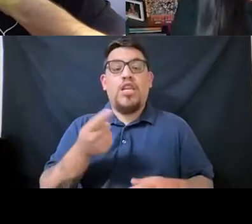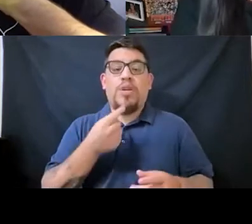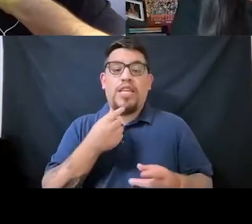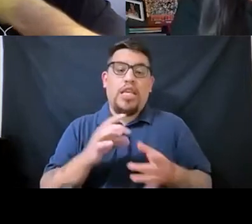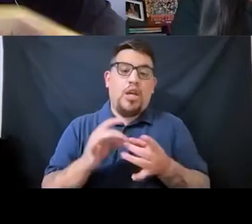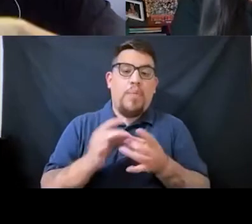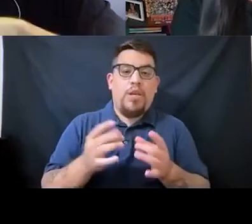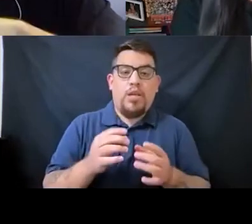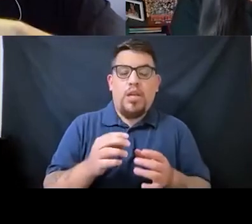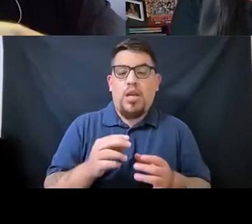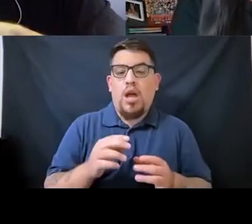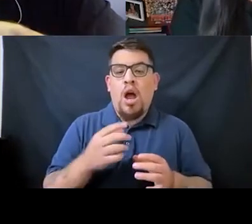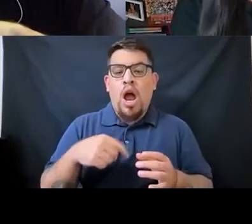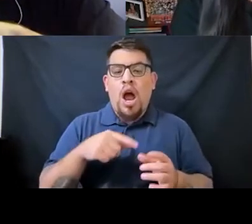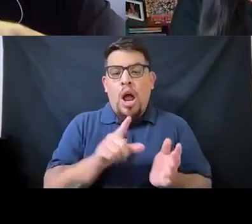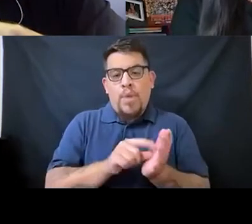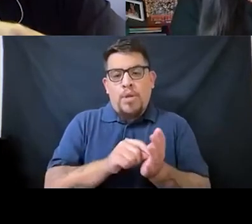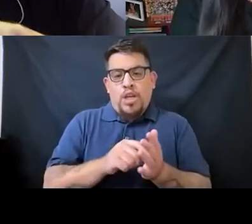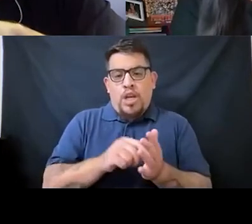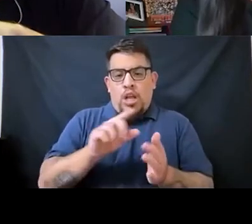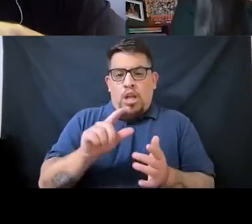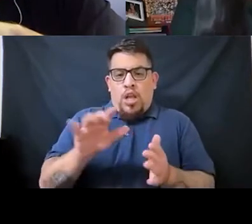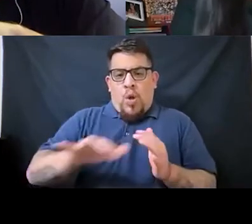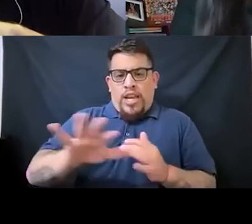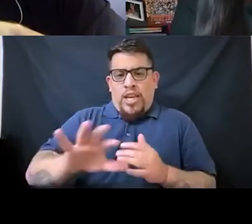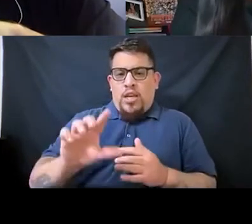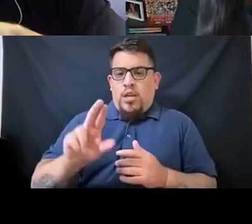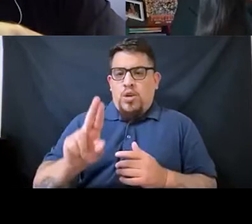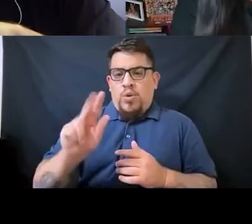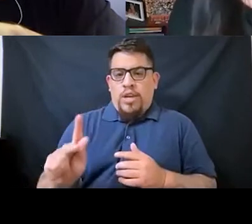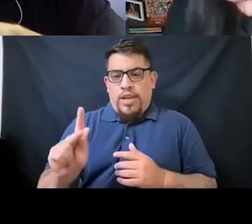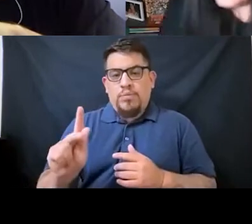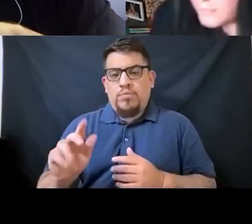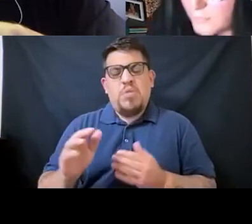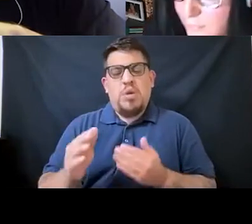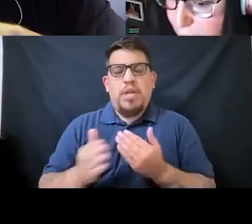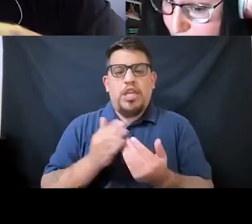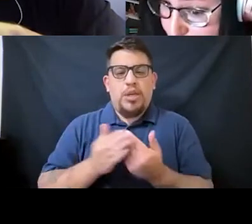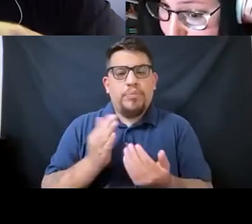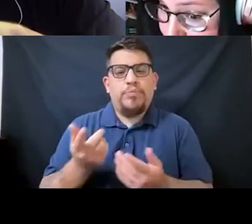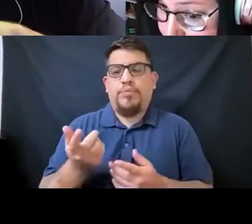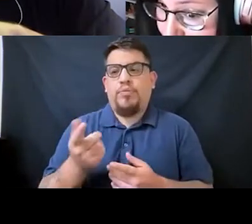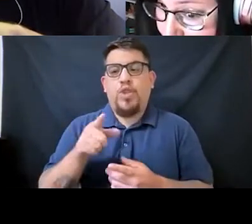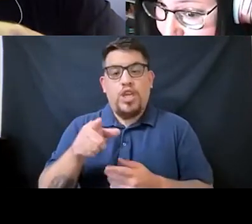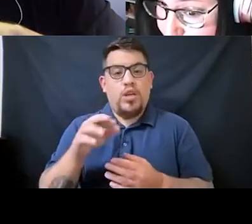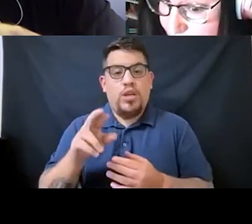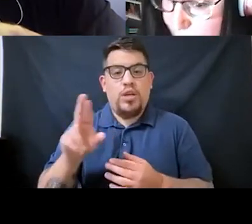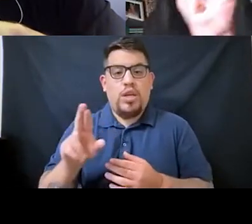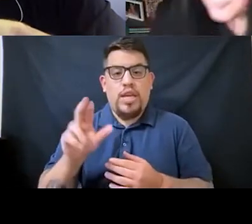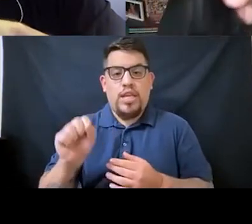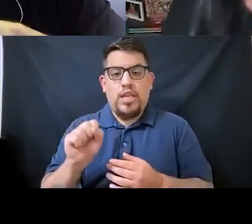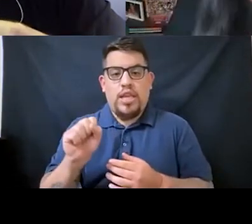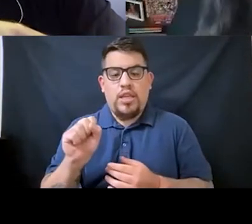So that made it easier to hit the international market because to them, the United States is an international market.